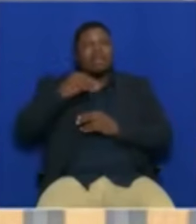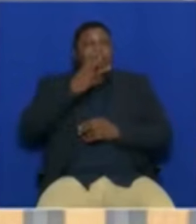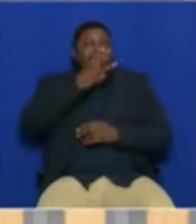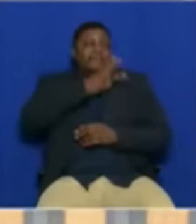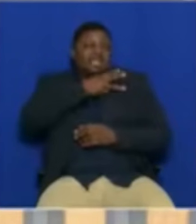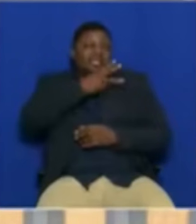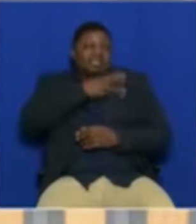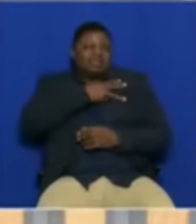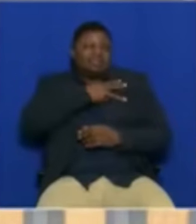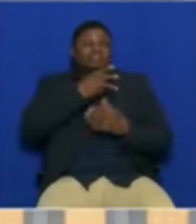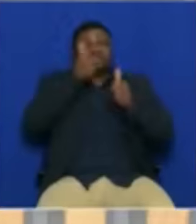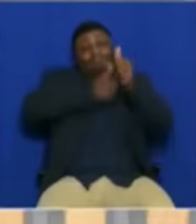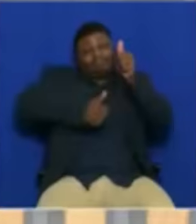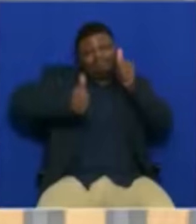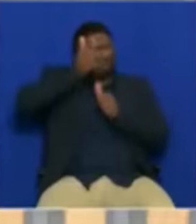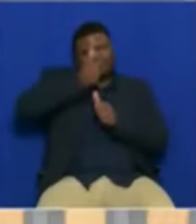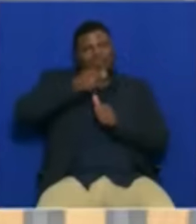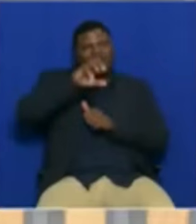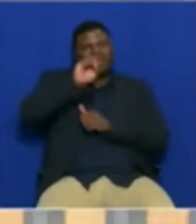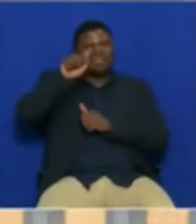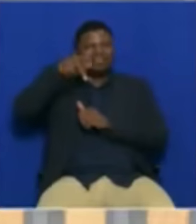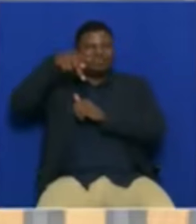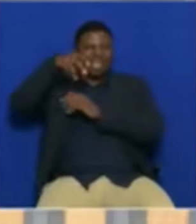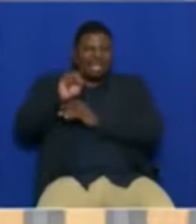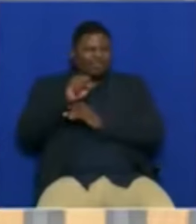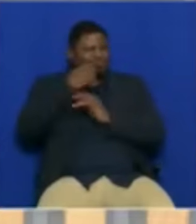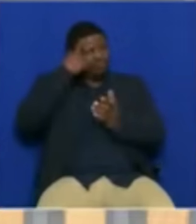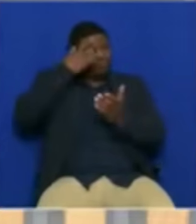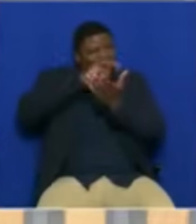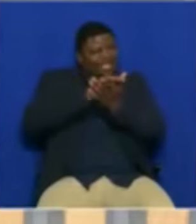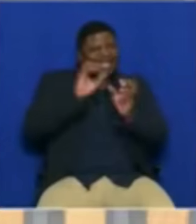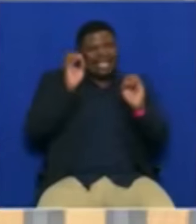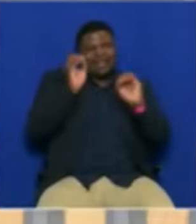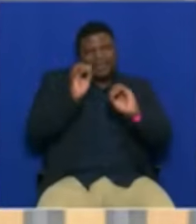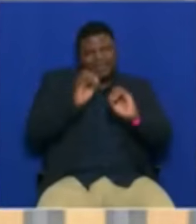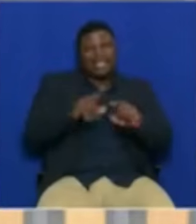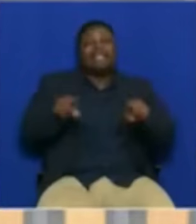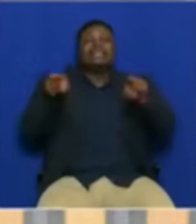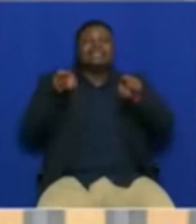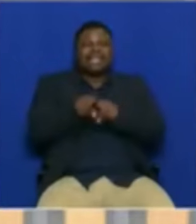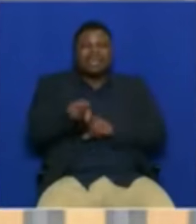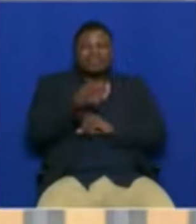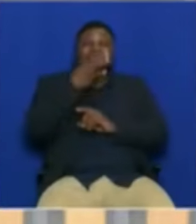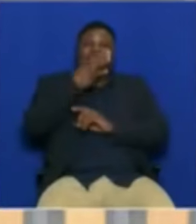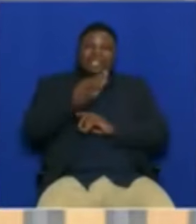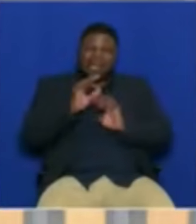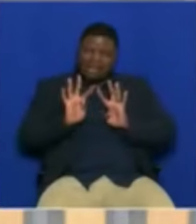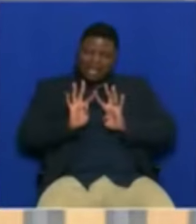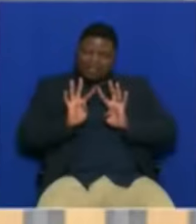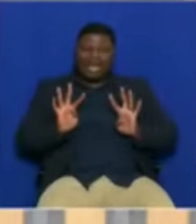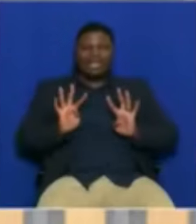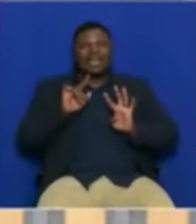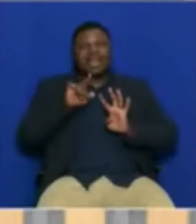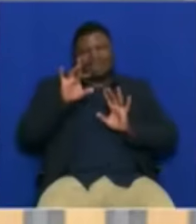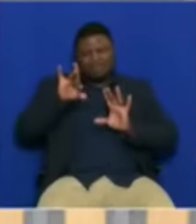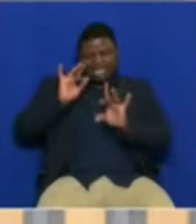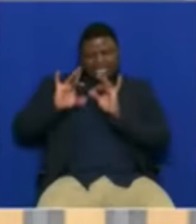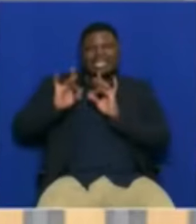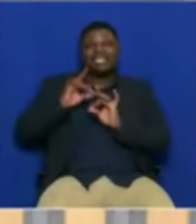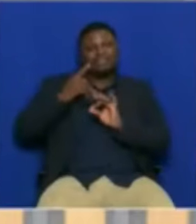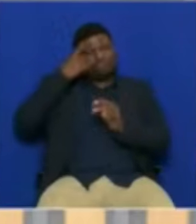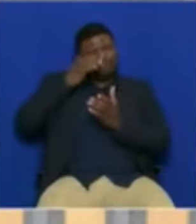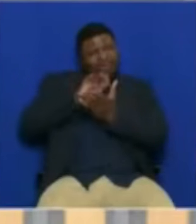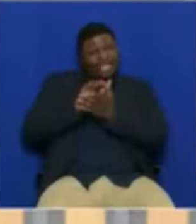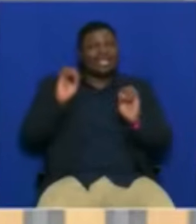the selection of the panel. And my question was, so does IDEC then